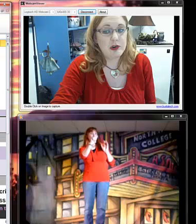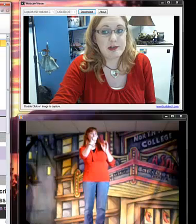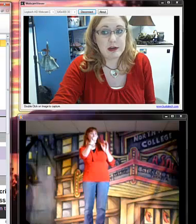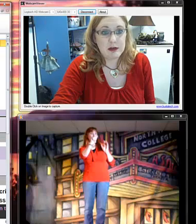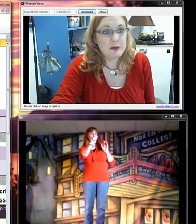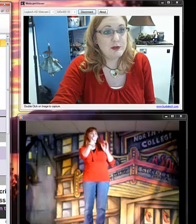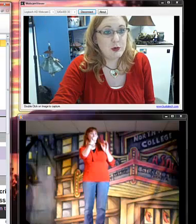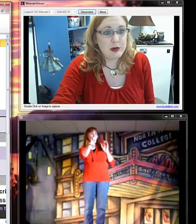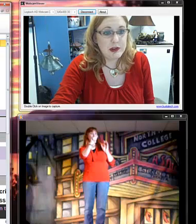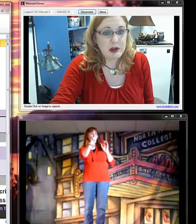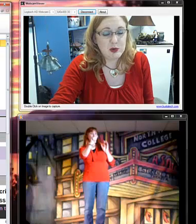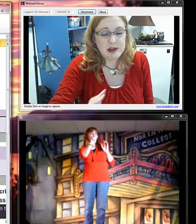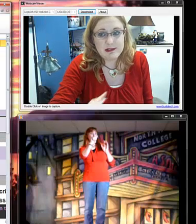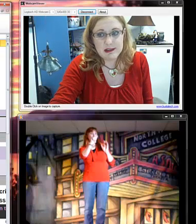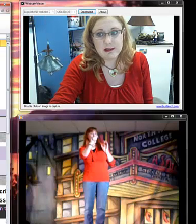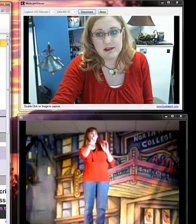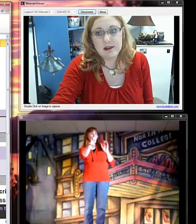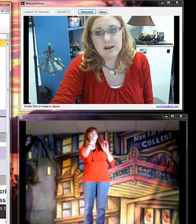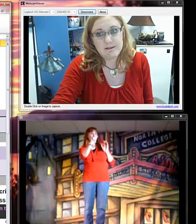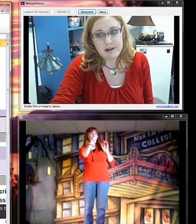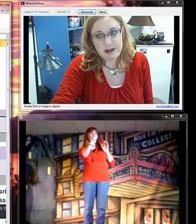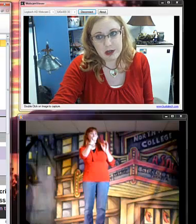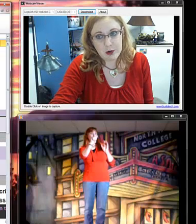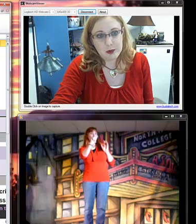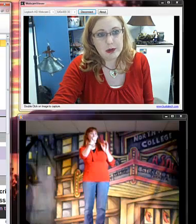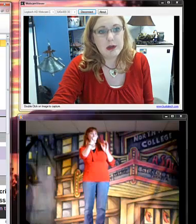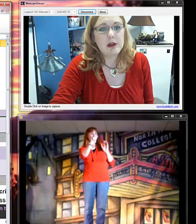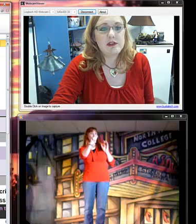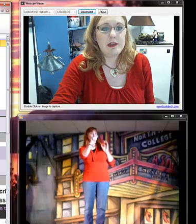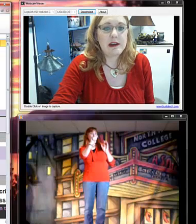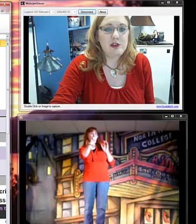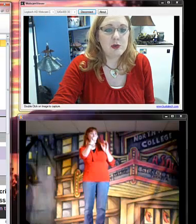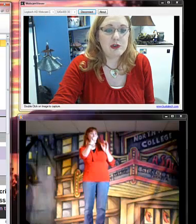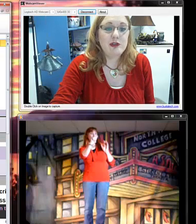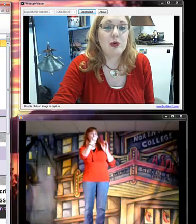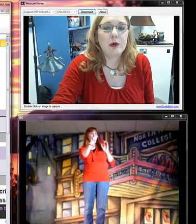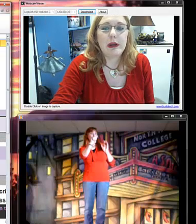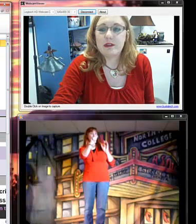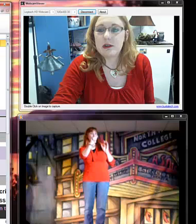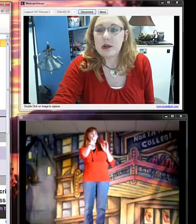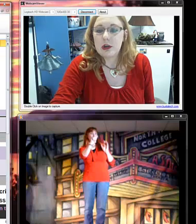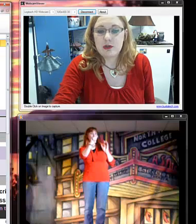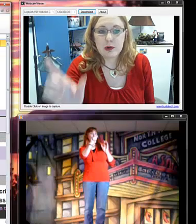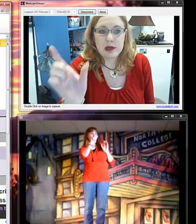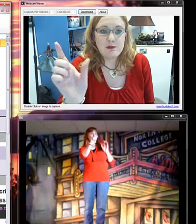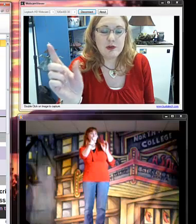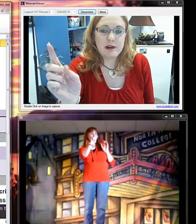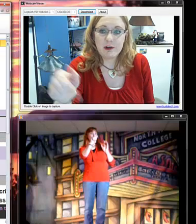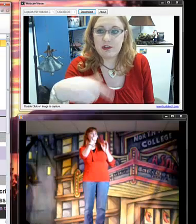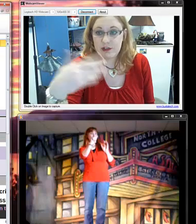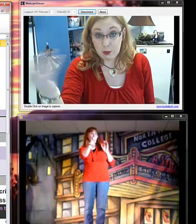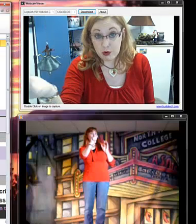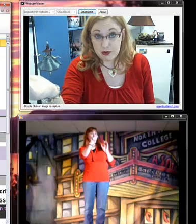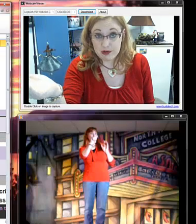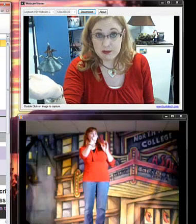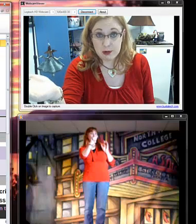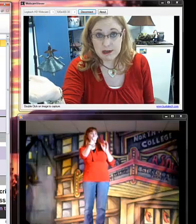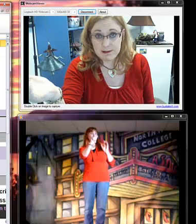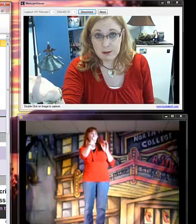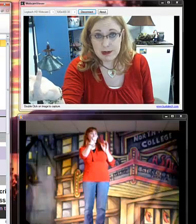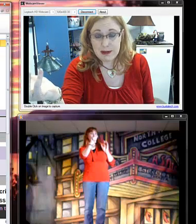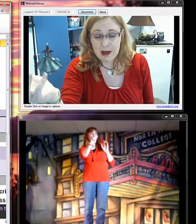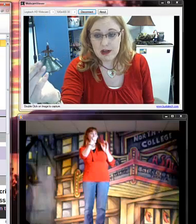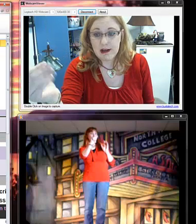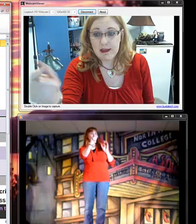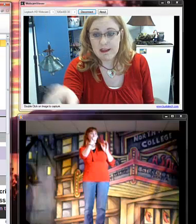grading yourselves for the Unit 6 video. So that is your stories. So what I'm doing first is I'm going to explain